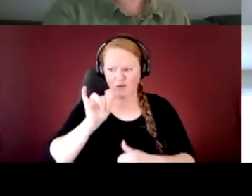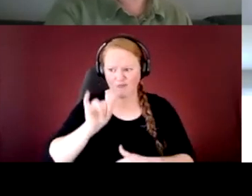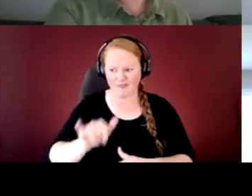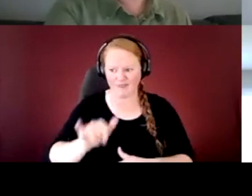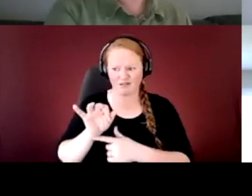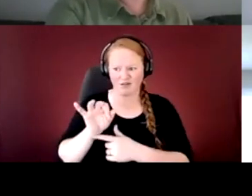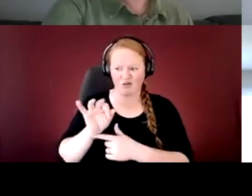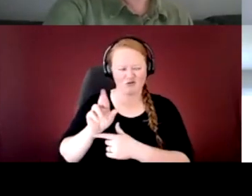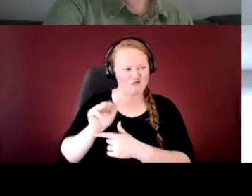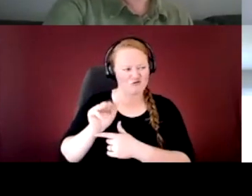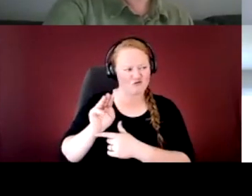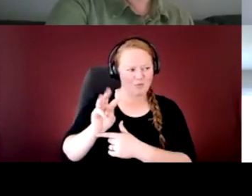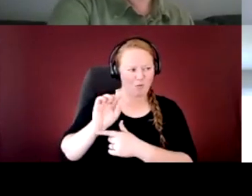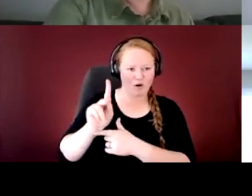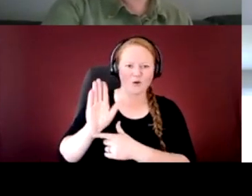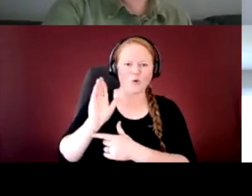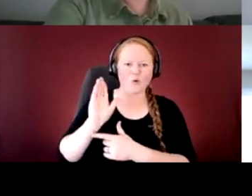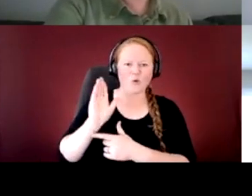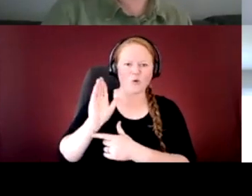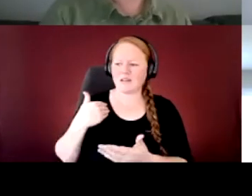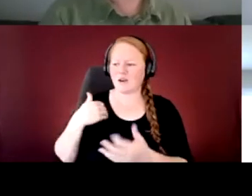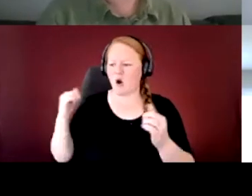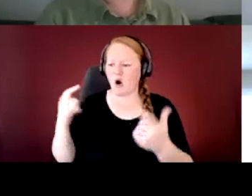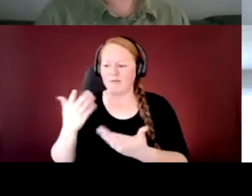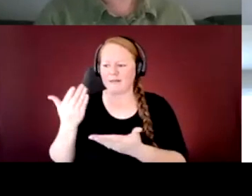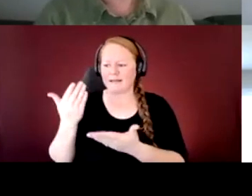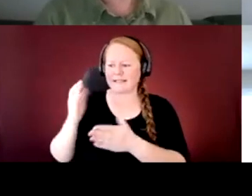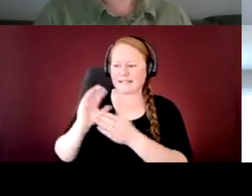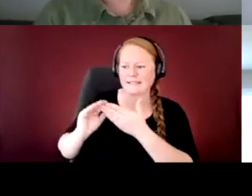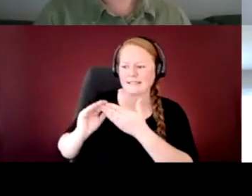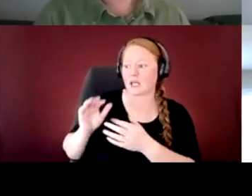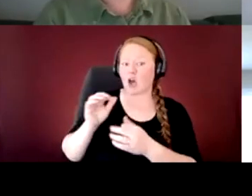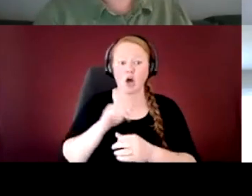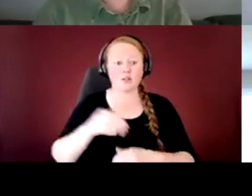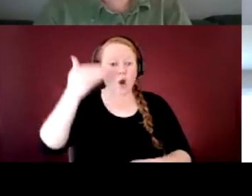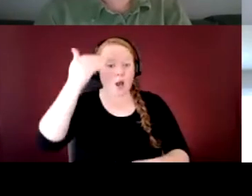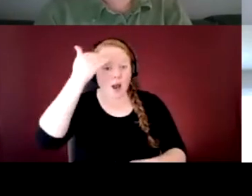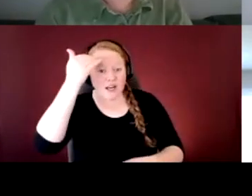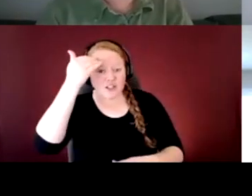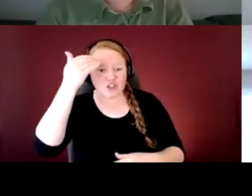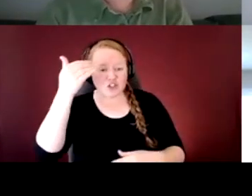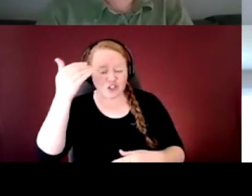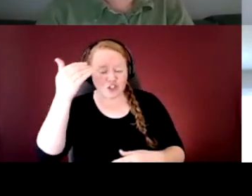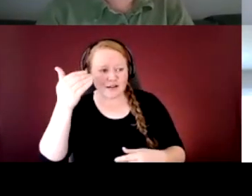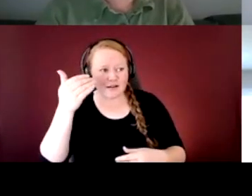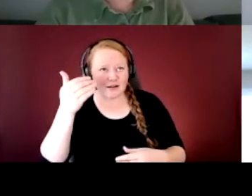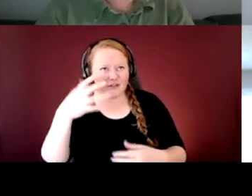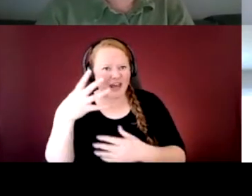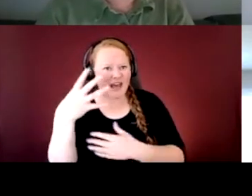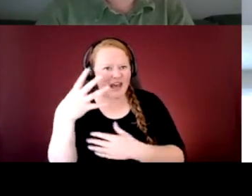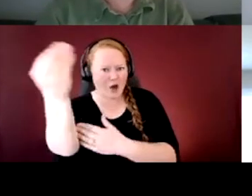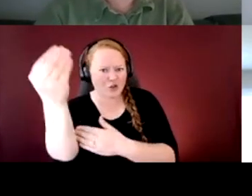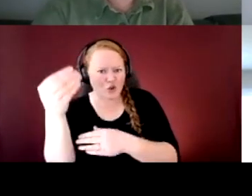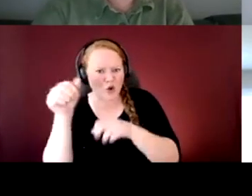internal capacity of city departments, as well as the comprehensive assessment of external partner capacity to assist the city with data